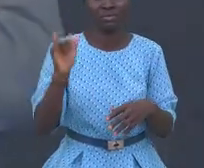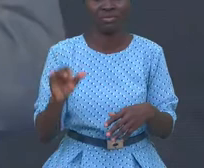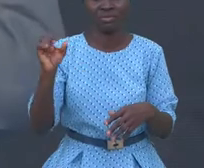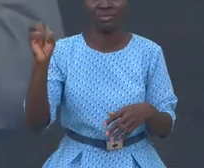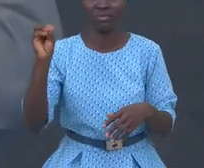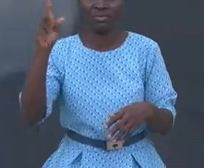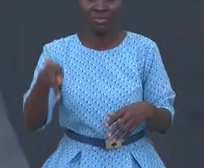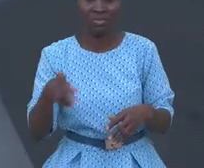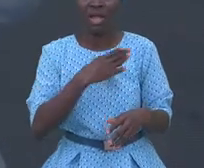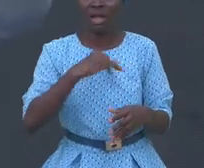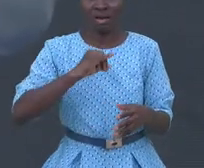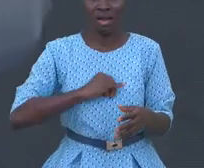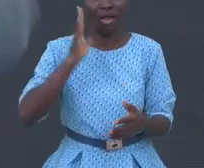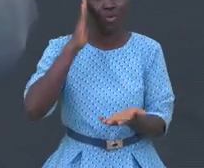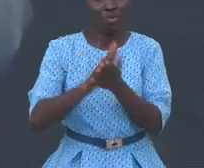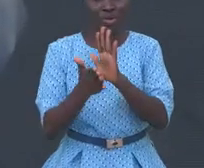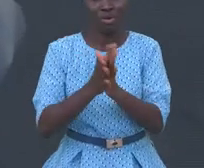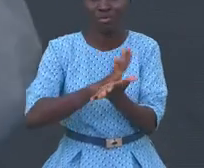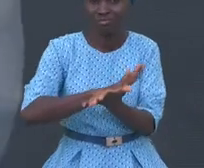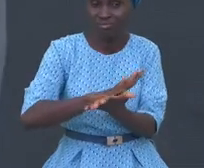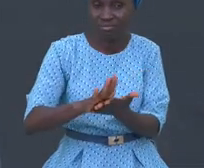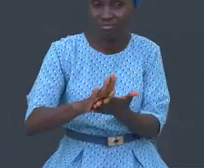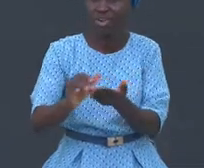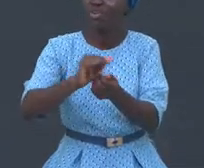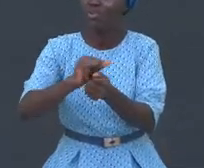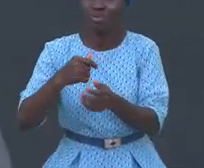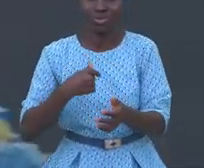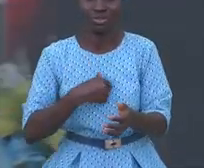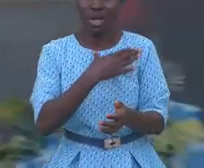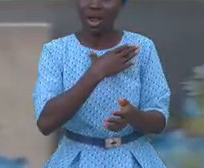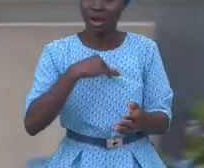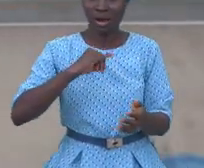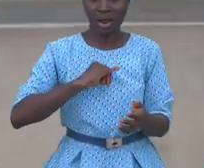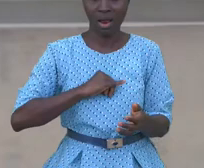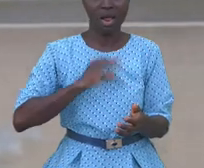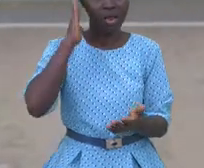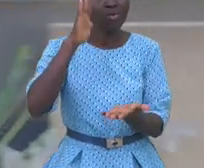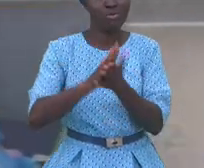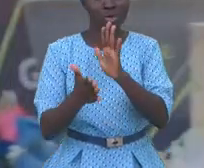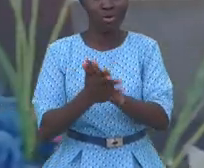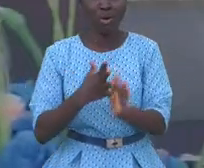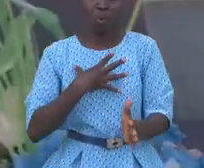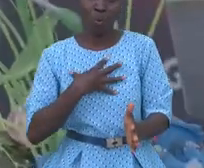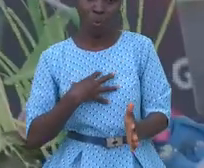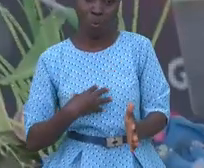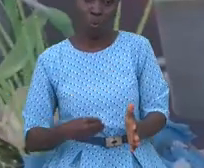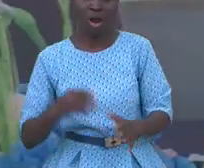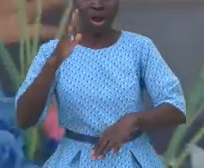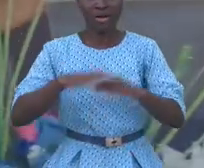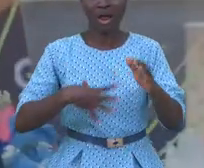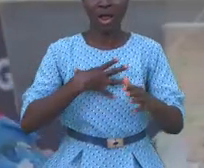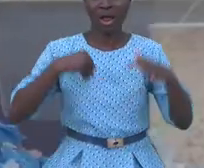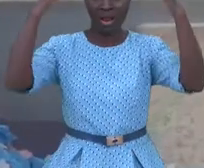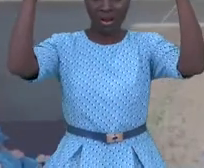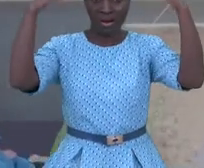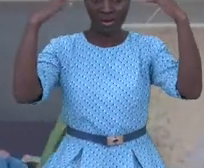clean. And wash me, and I shall be whiter than snow. I shall be